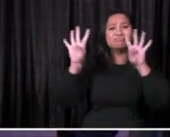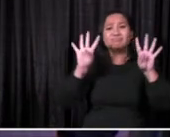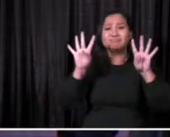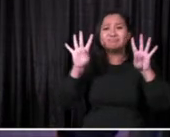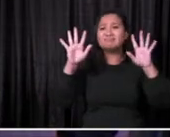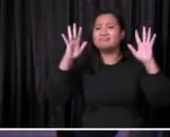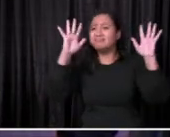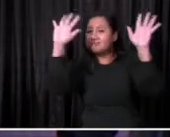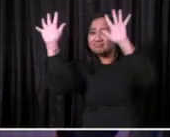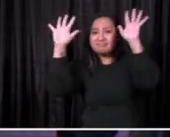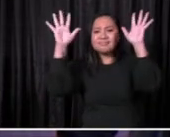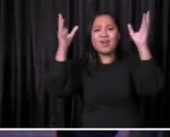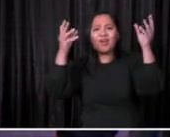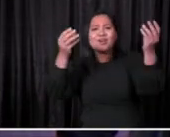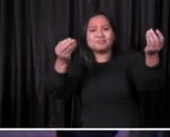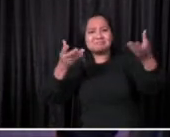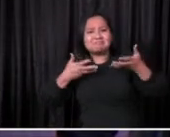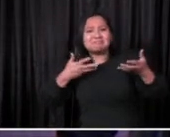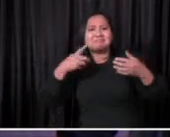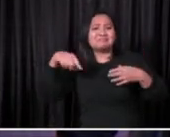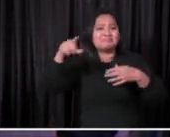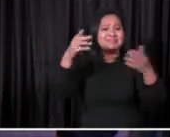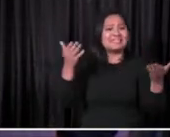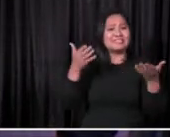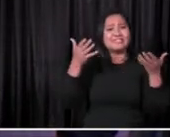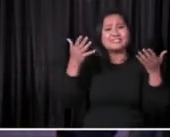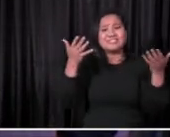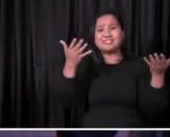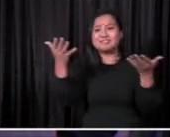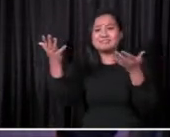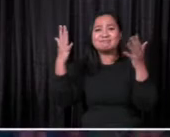otherwise indicate your presence.